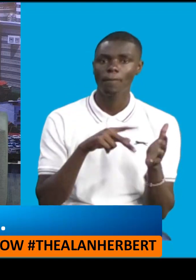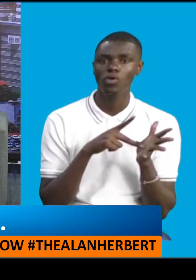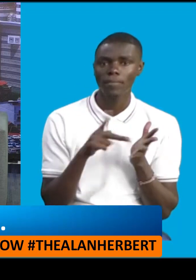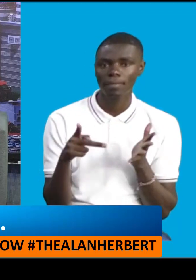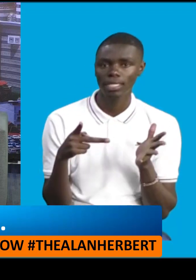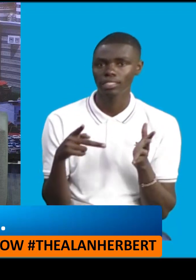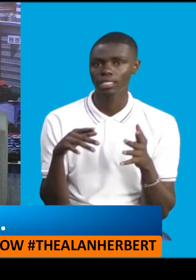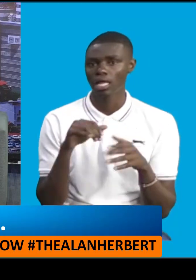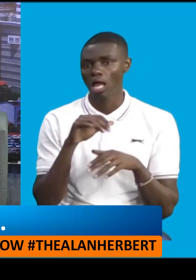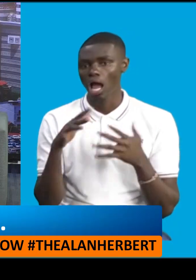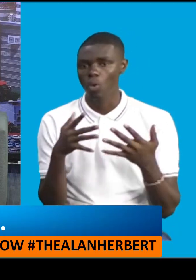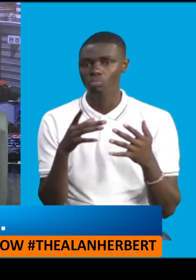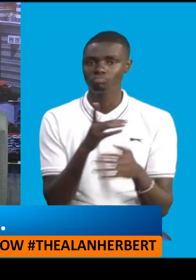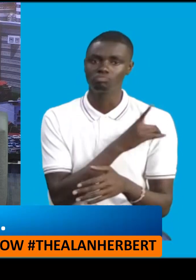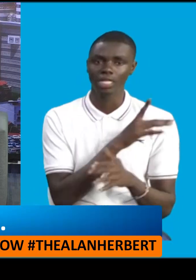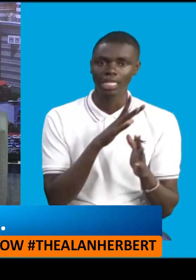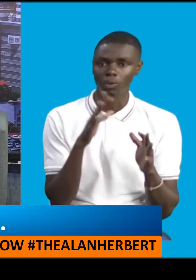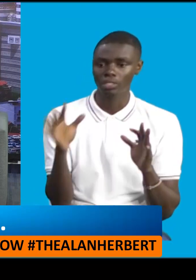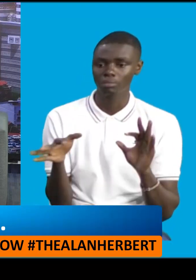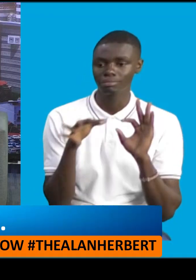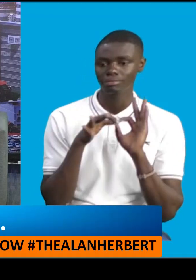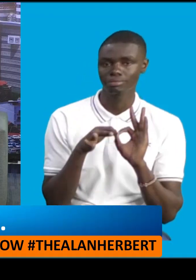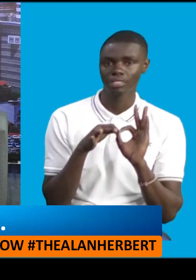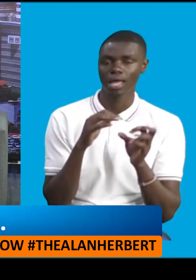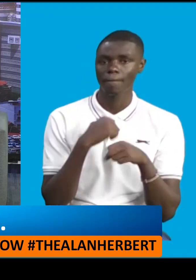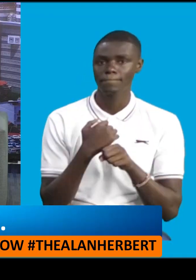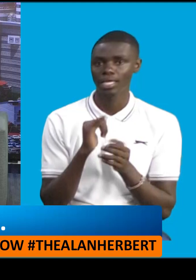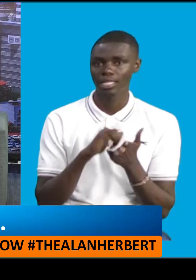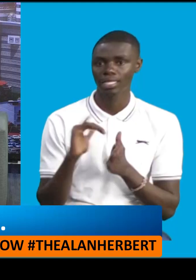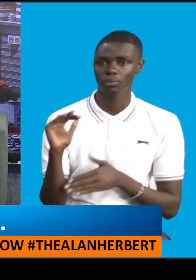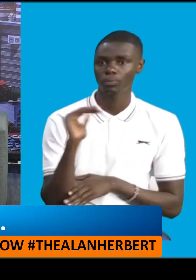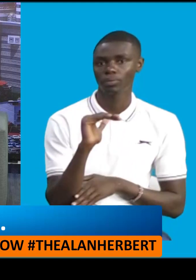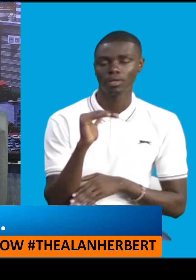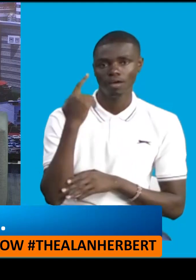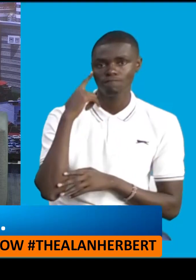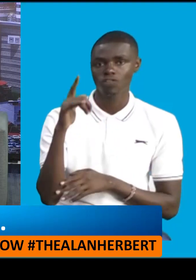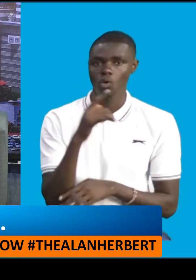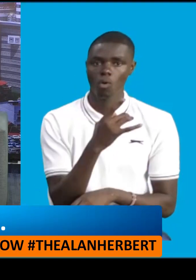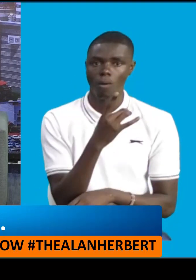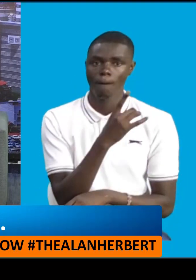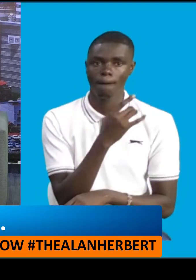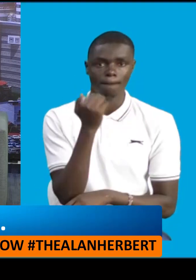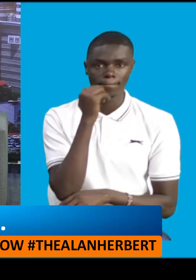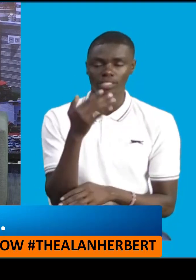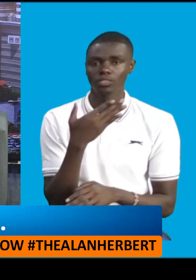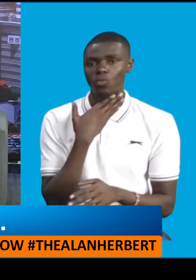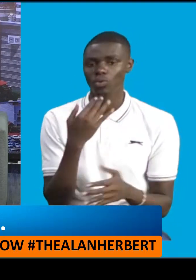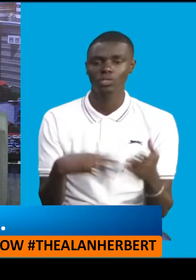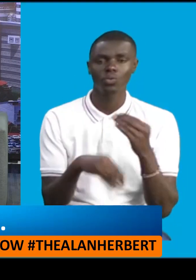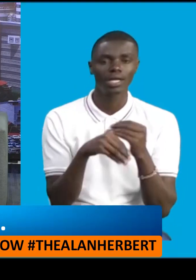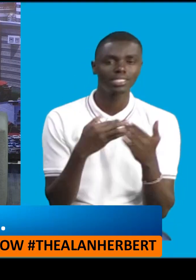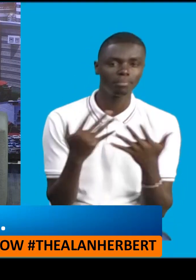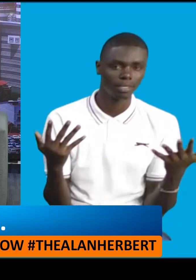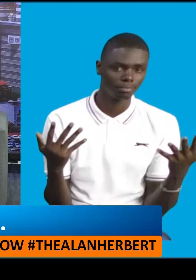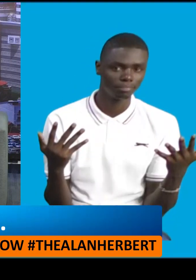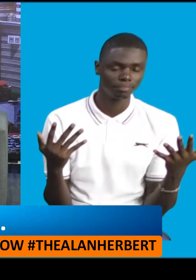about how the payments are made, how the doctor linked here could also make that request on behalf of the patient. But is there anything that we've left